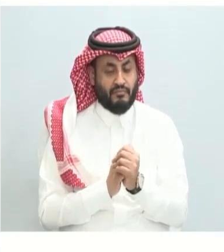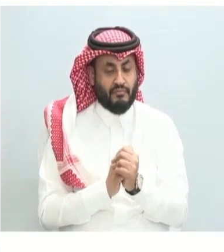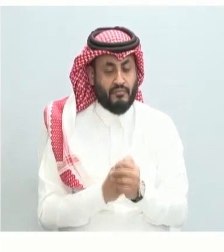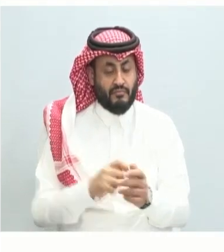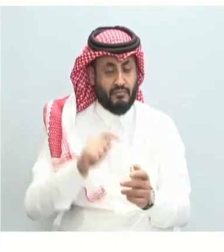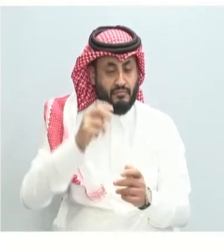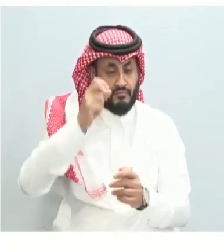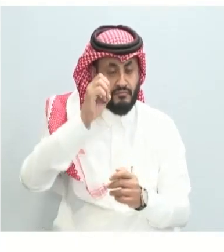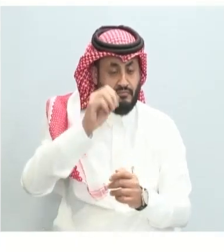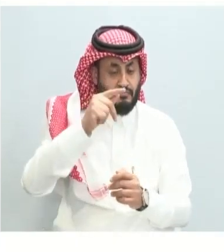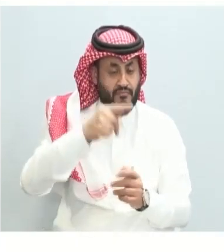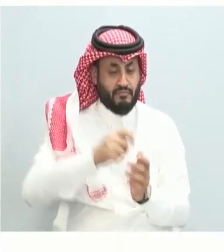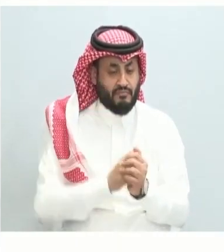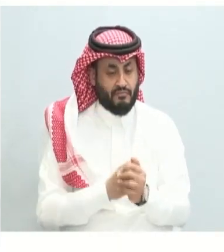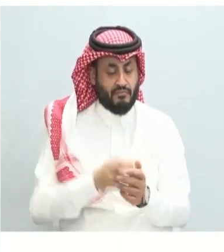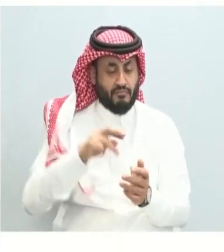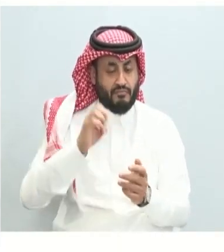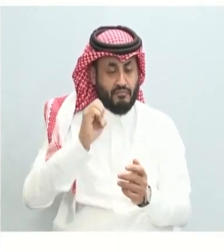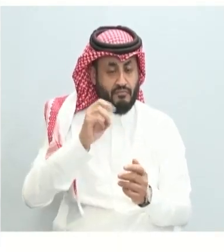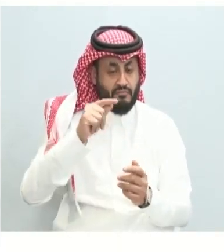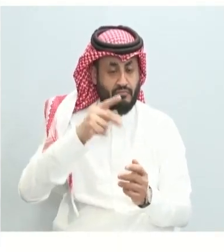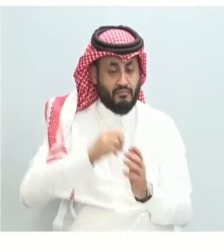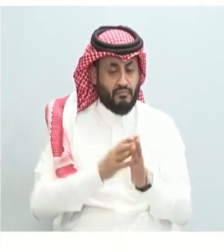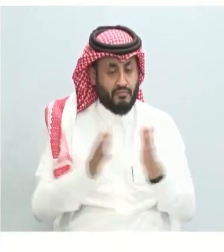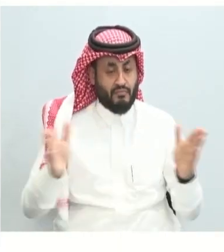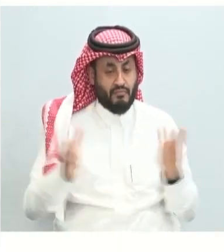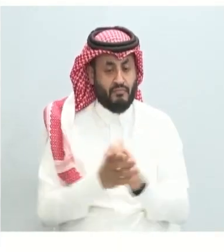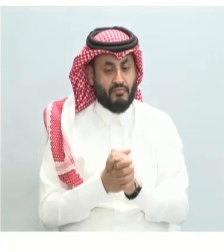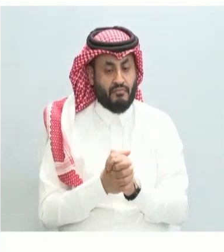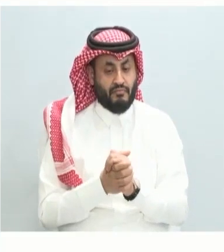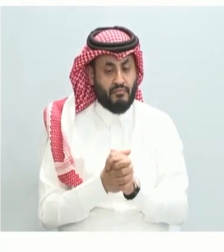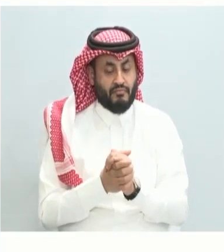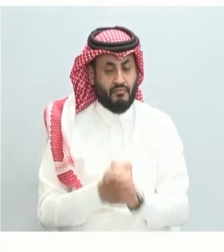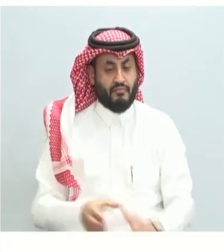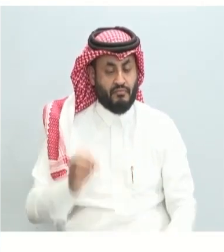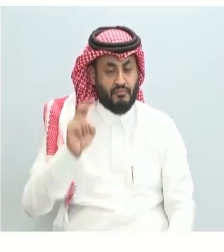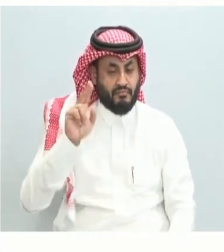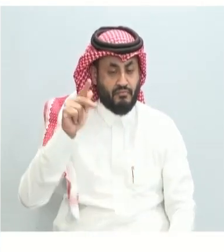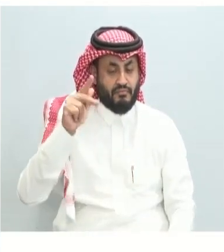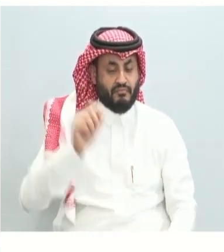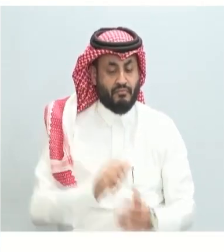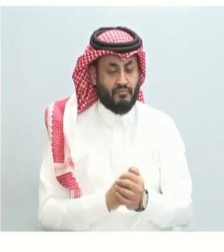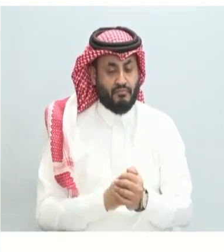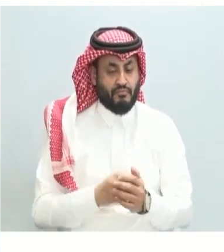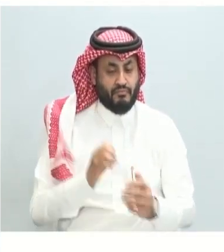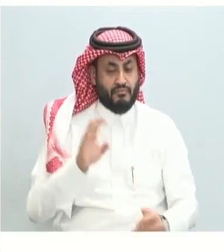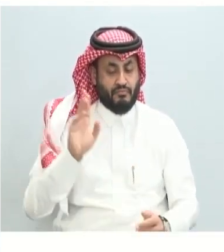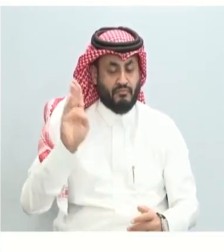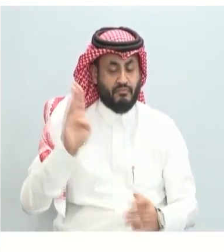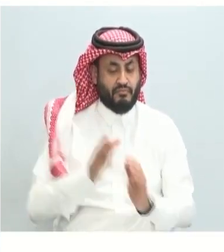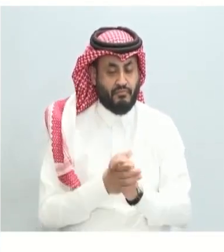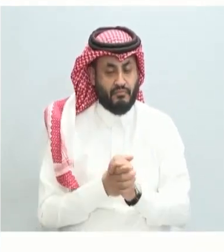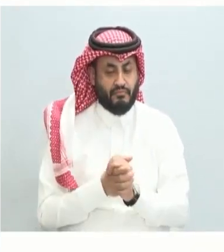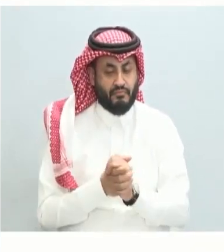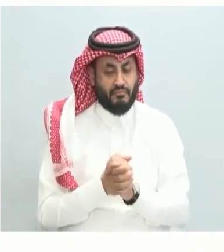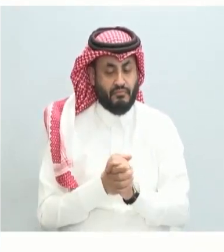robe, robe. And here we say cup, cup. And